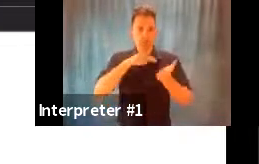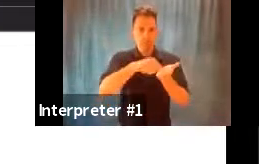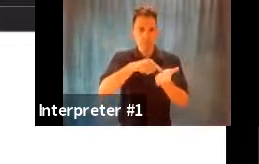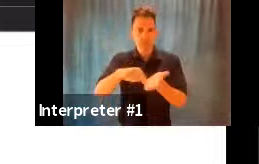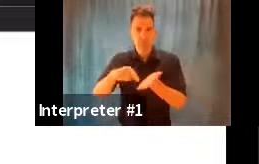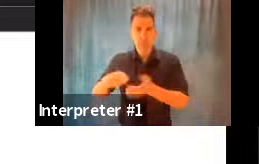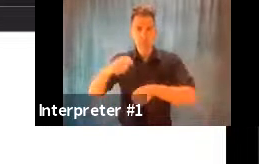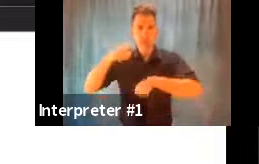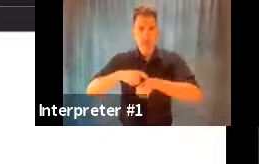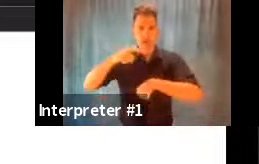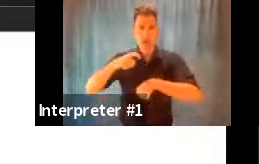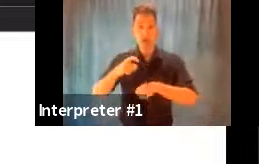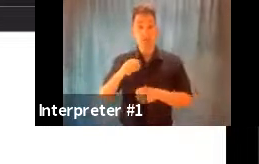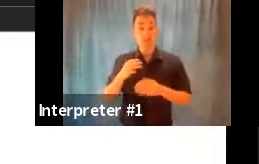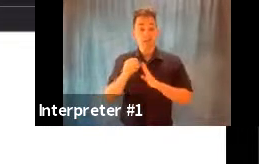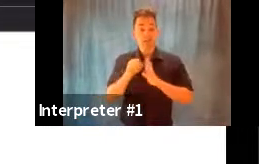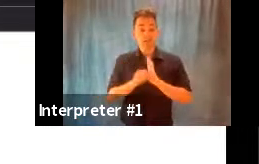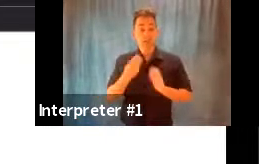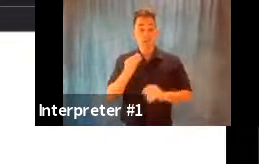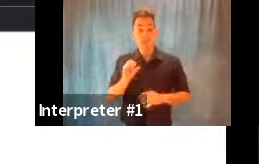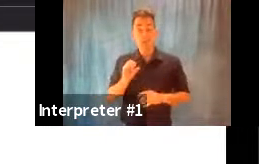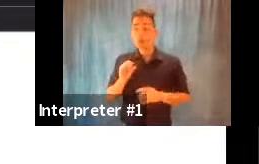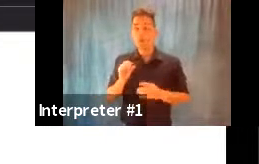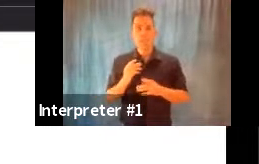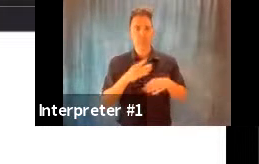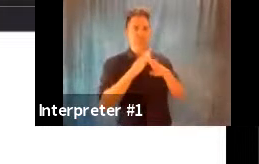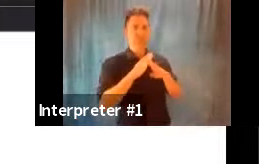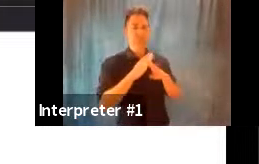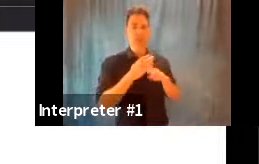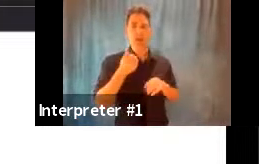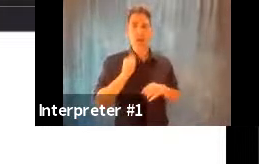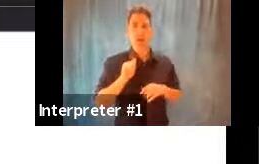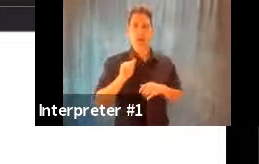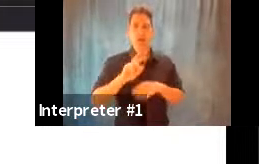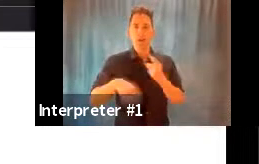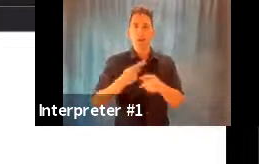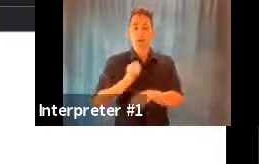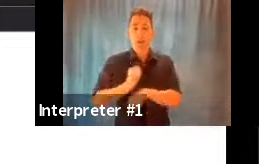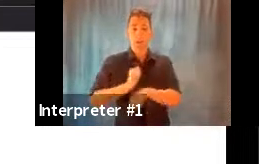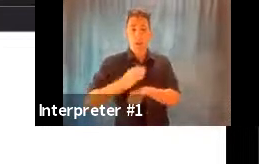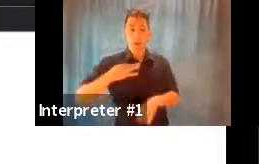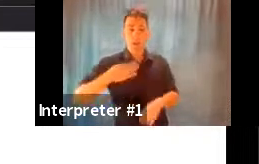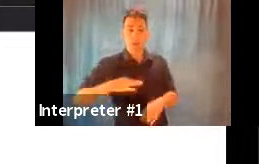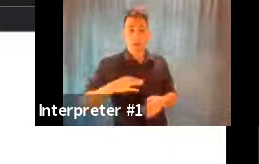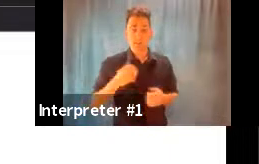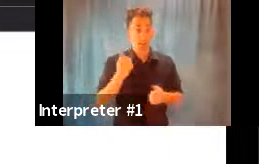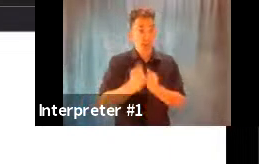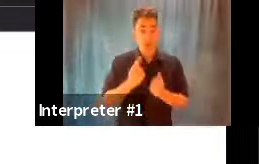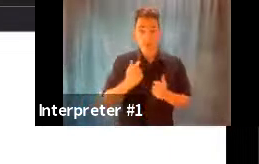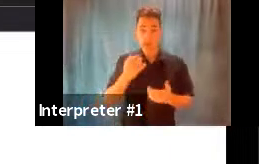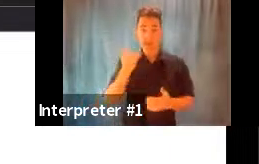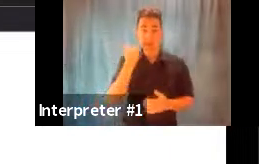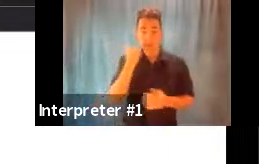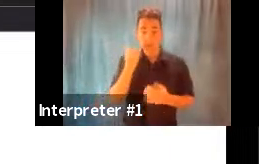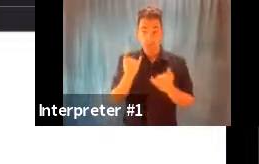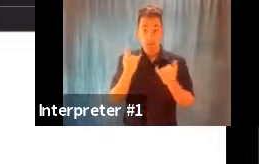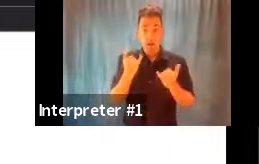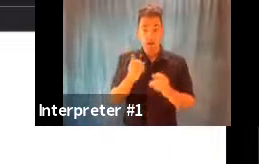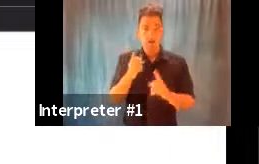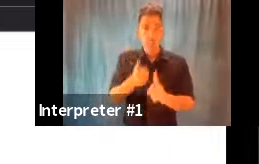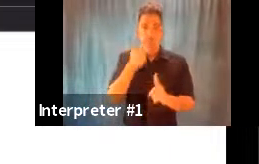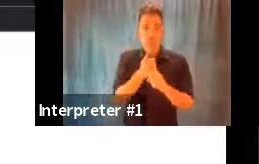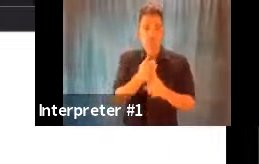federal unemployment benefits, households and businesses that are suddenly losing some of these benefits are going to have